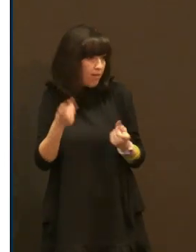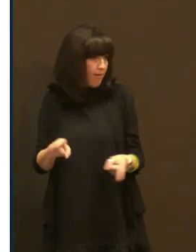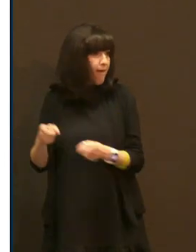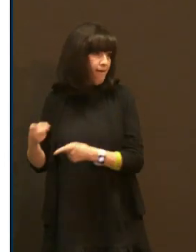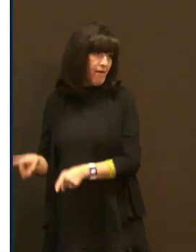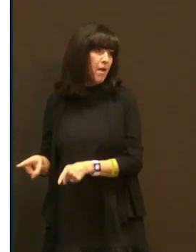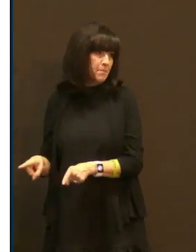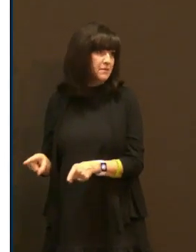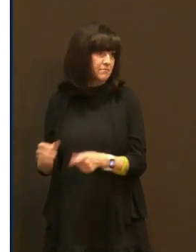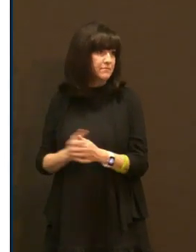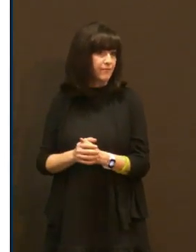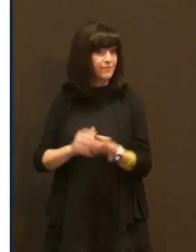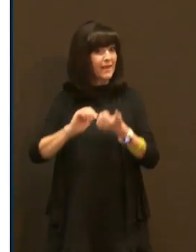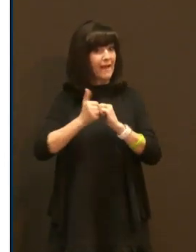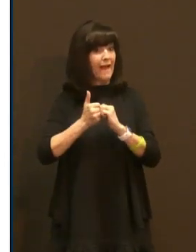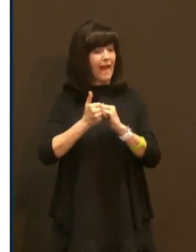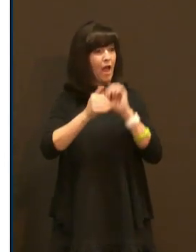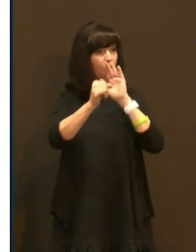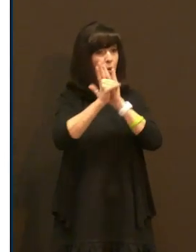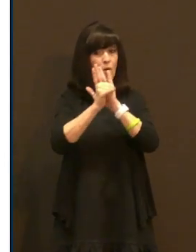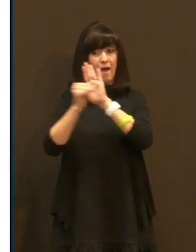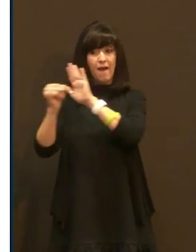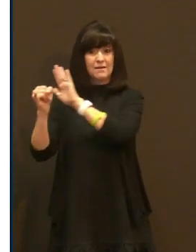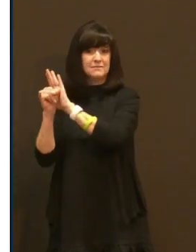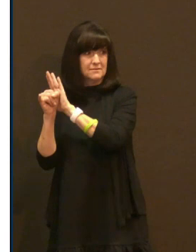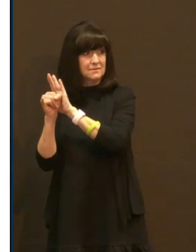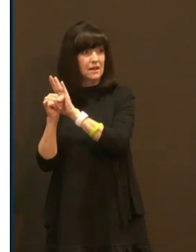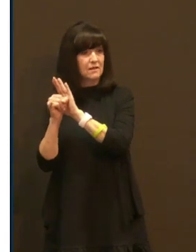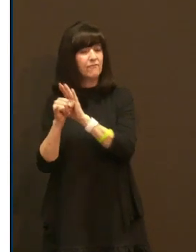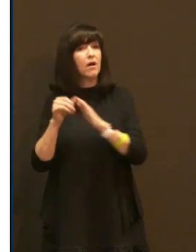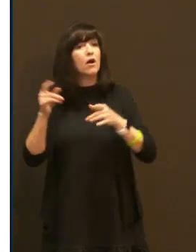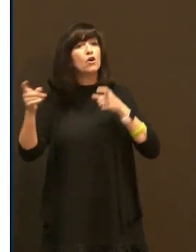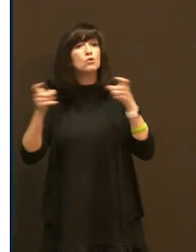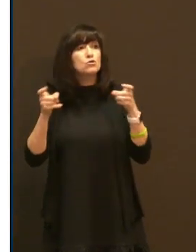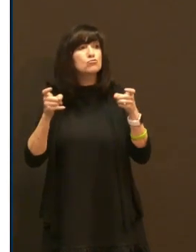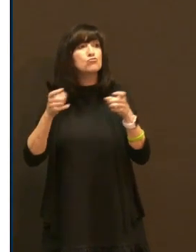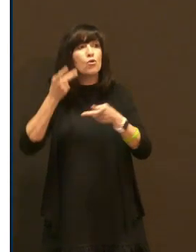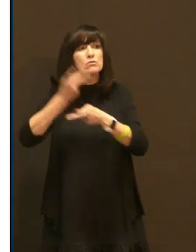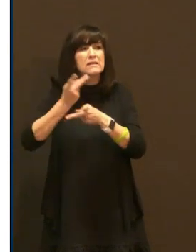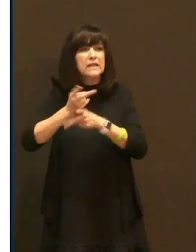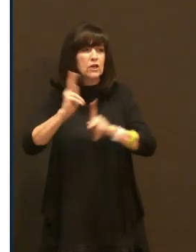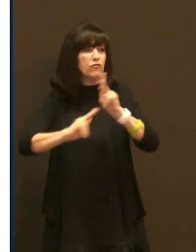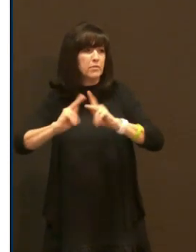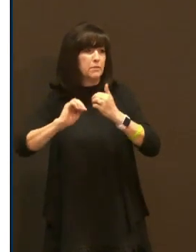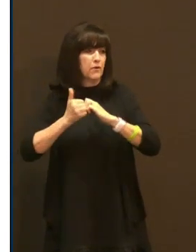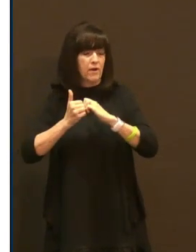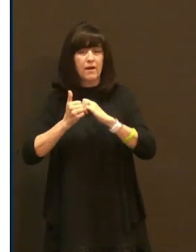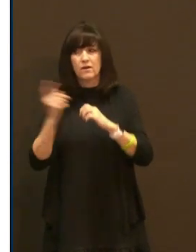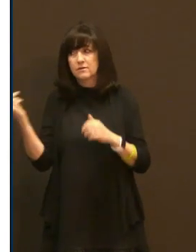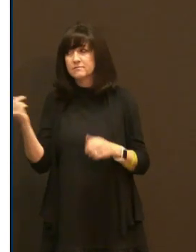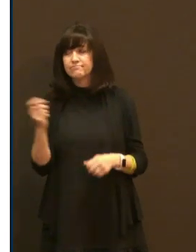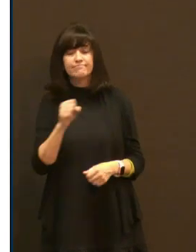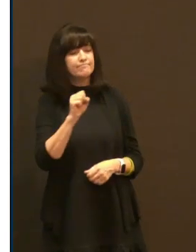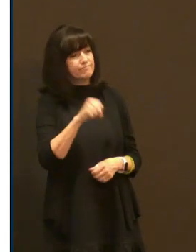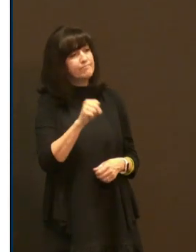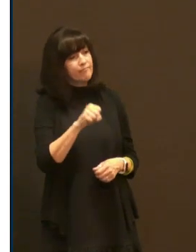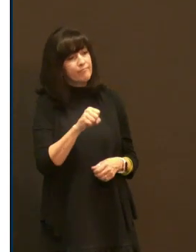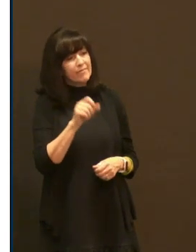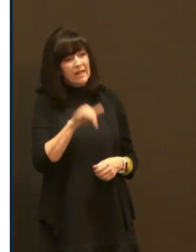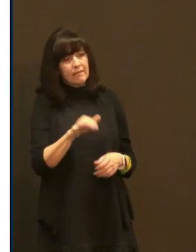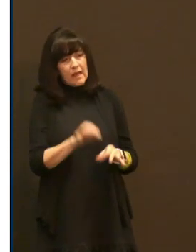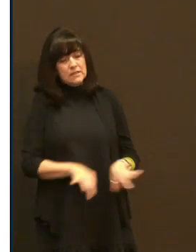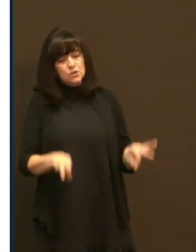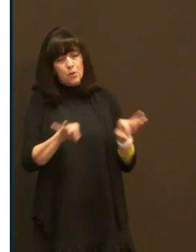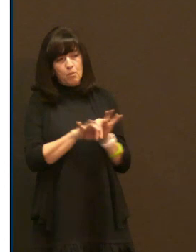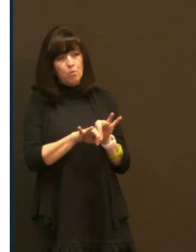the question is, how do you identify that and get ahead of it? Yeah, and this is why it is so important to keep an eye on